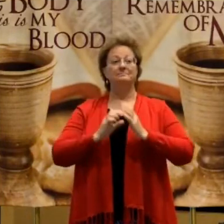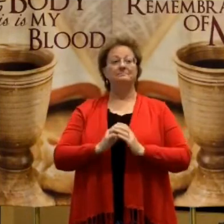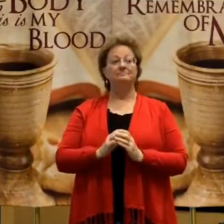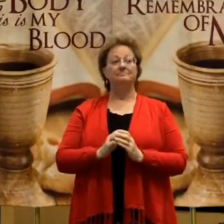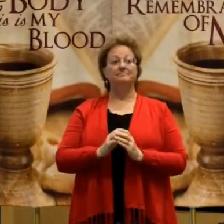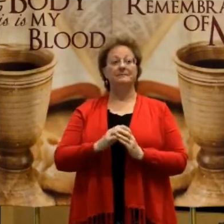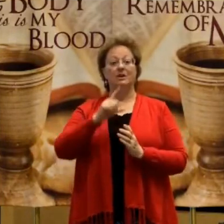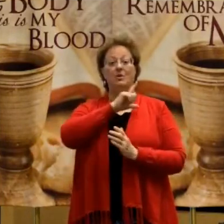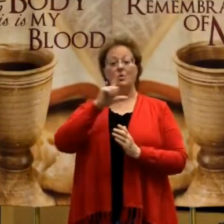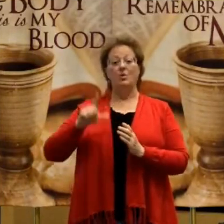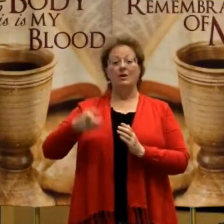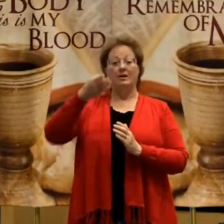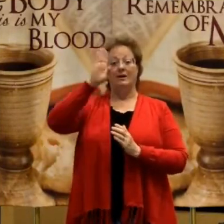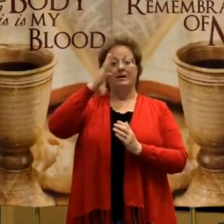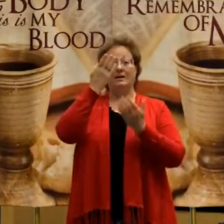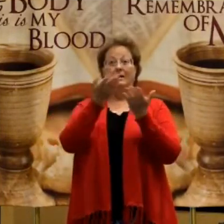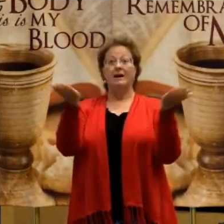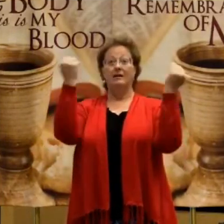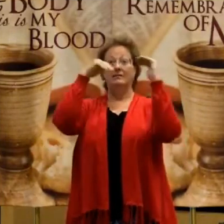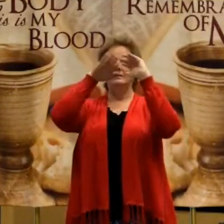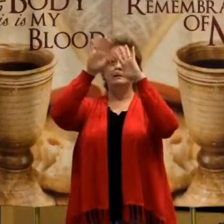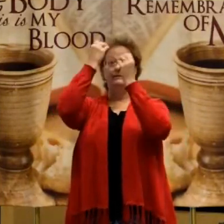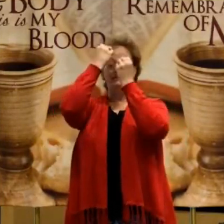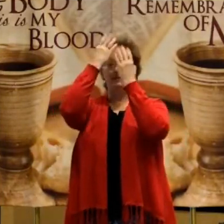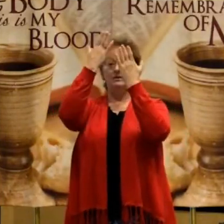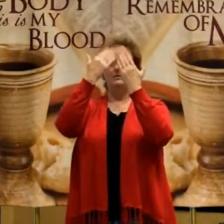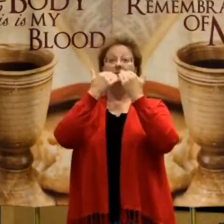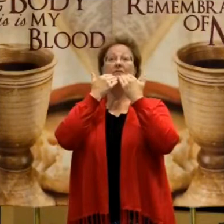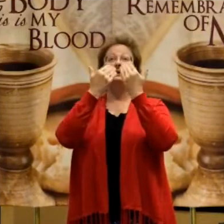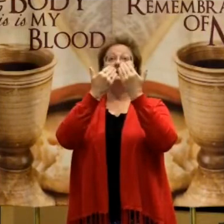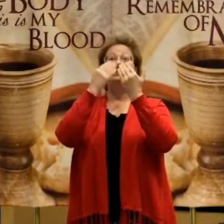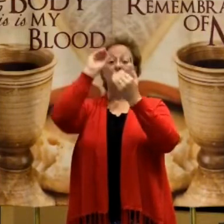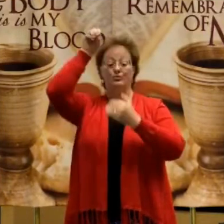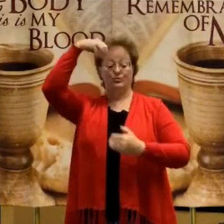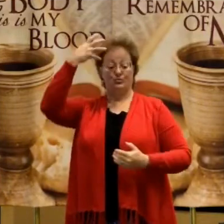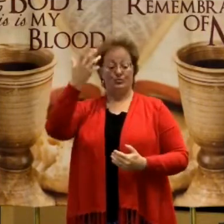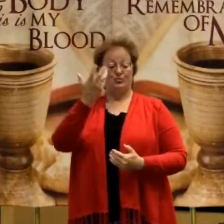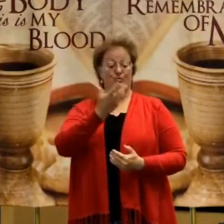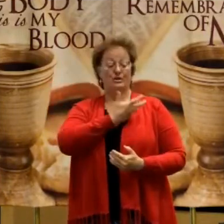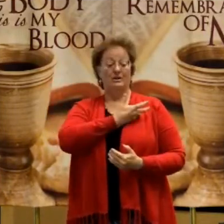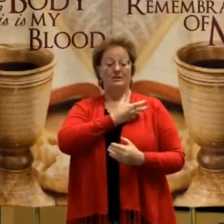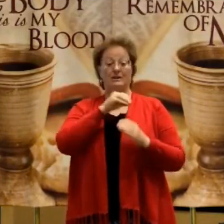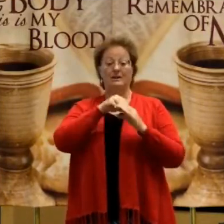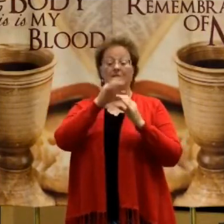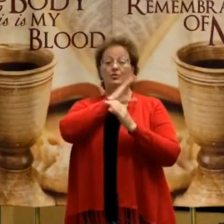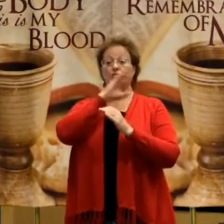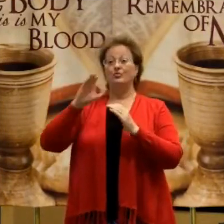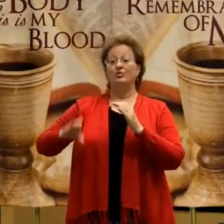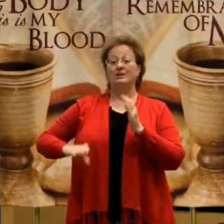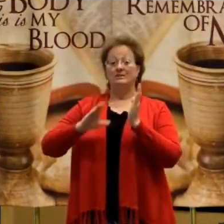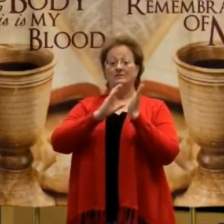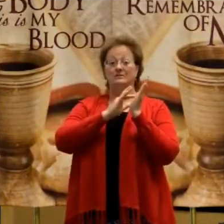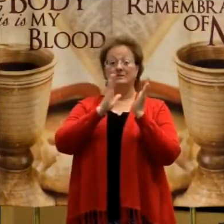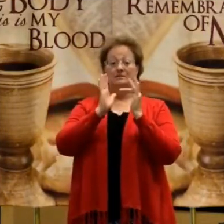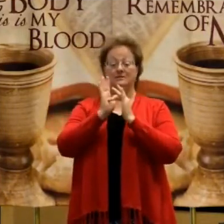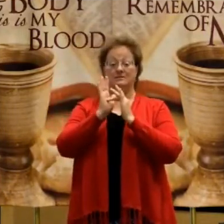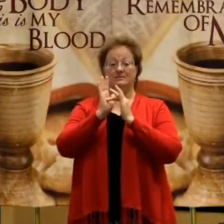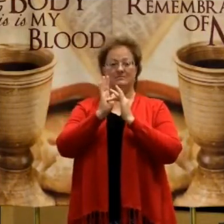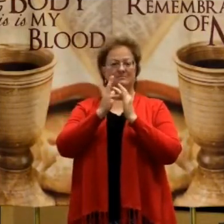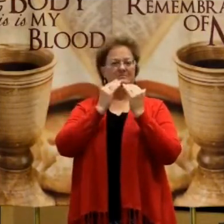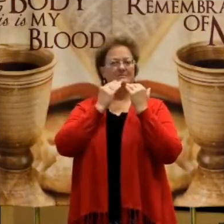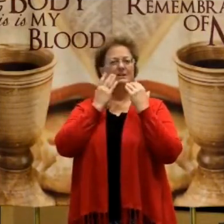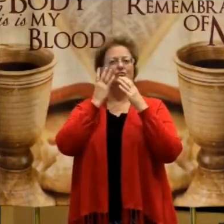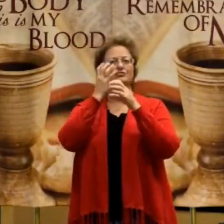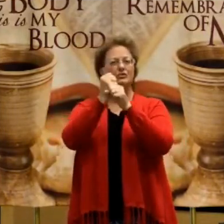Lord God, Heavenly Father, we thank and praise you for the grace shown us in Christ Jesus our Lord. Confident that we are